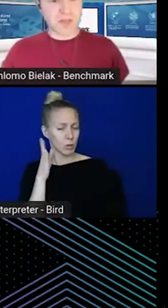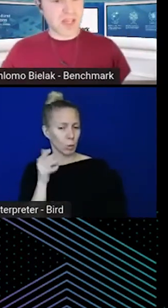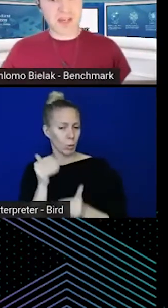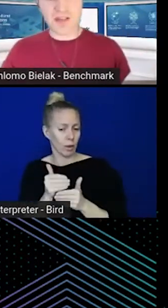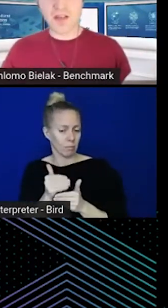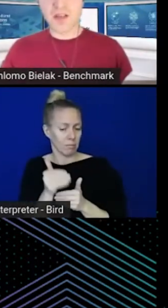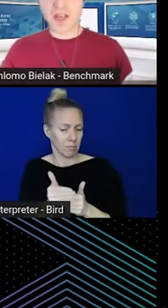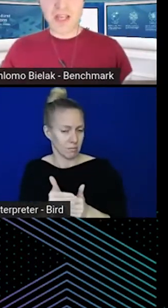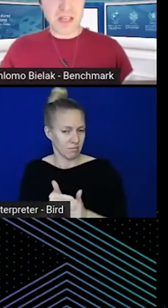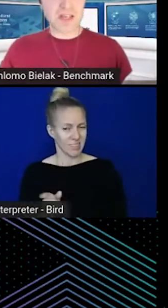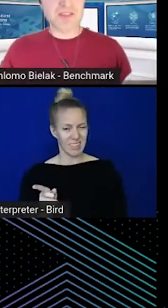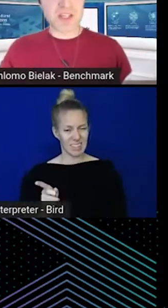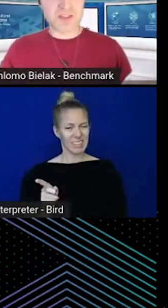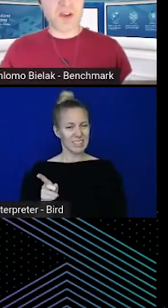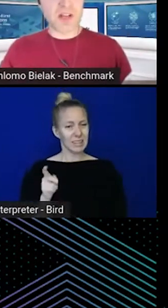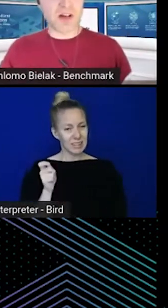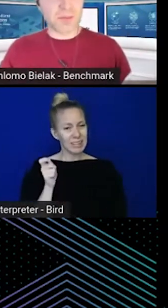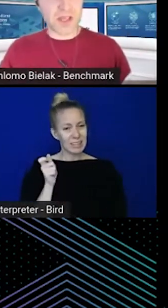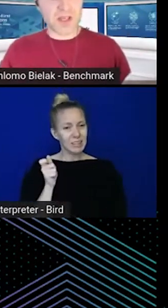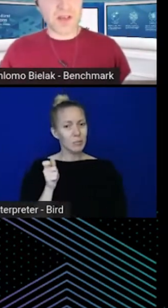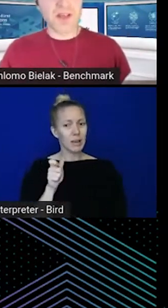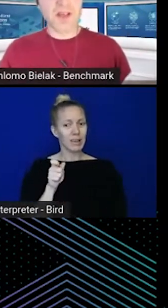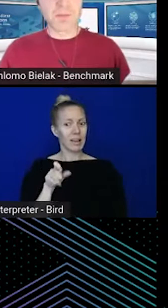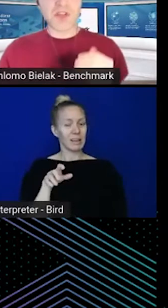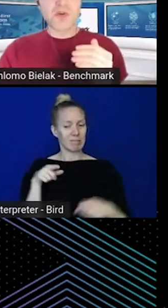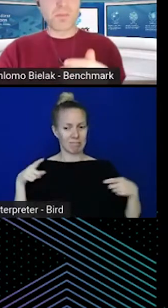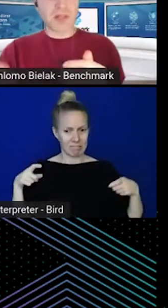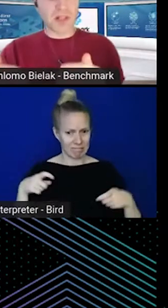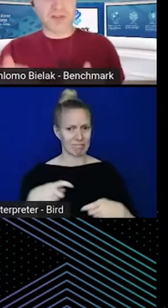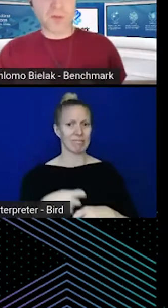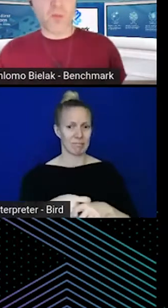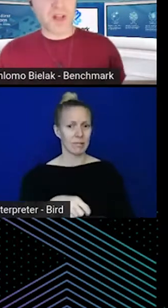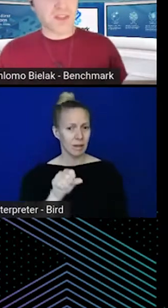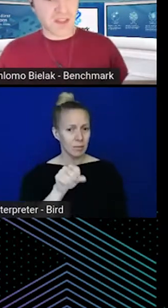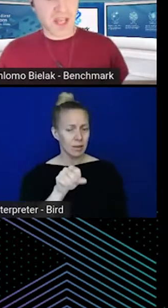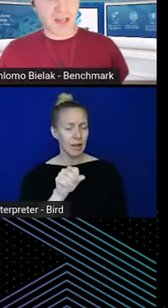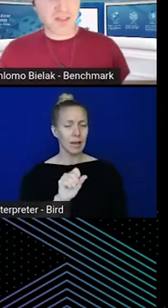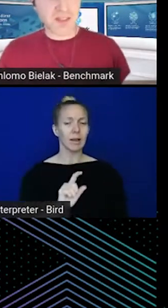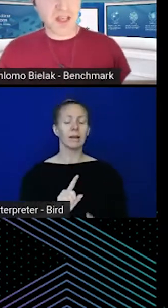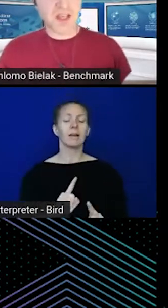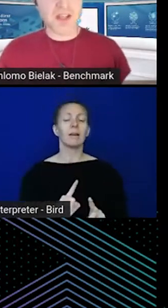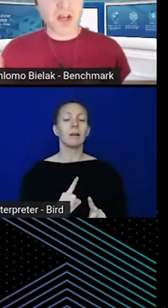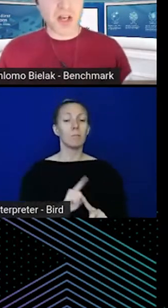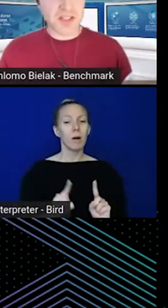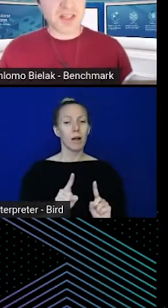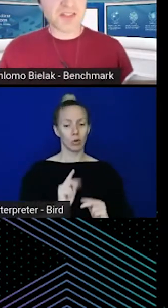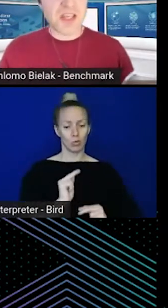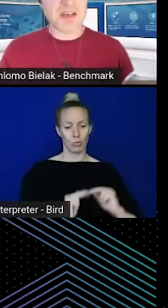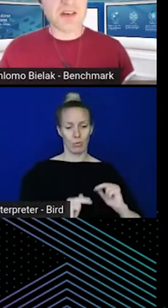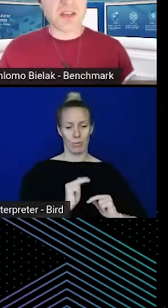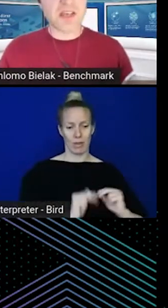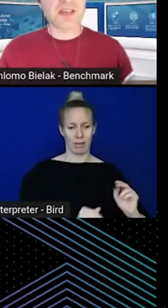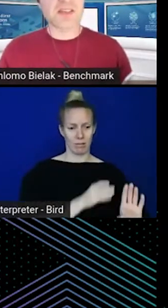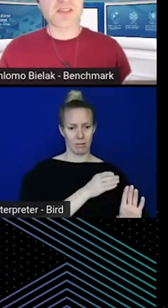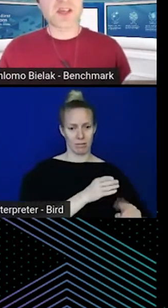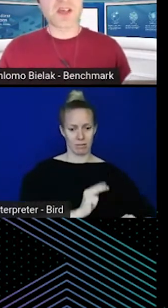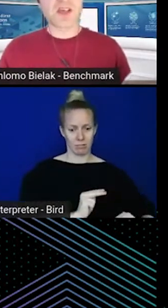little complicated, and it is. It's very complicated. But you build from one to the next. The context here